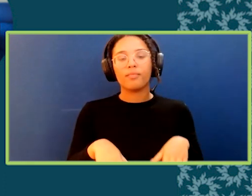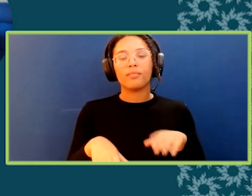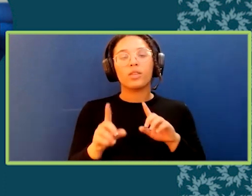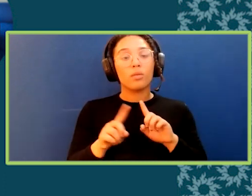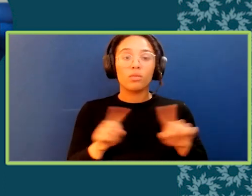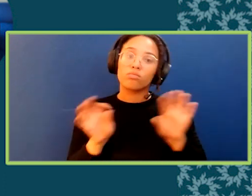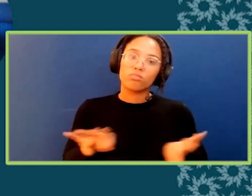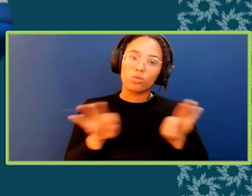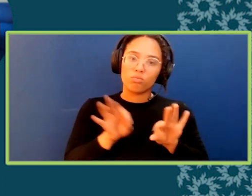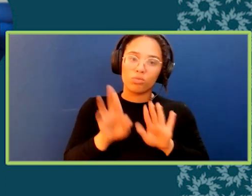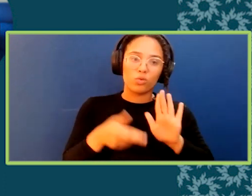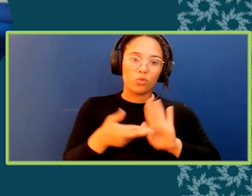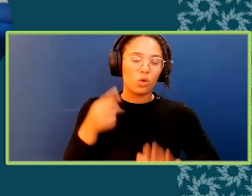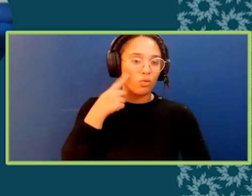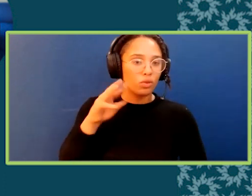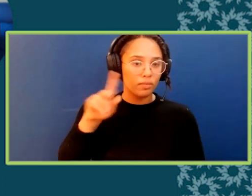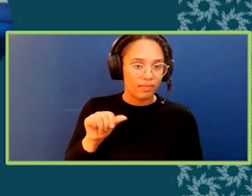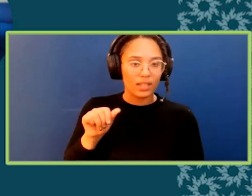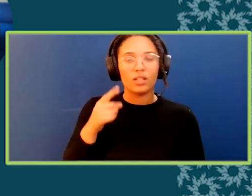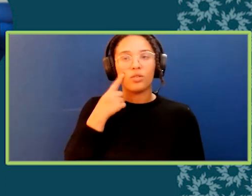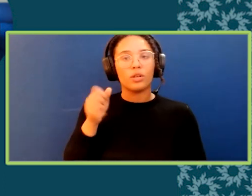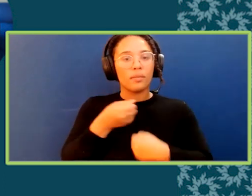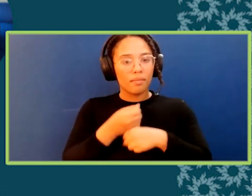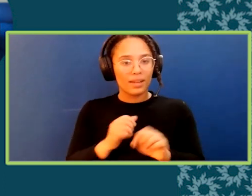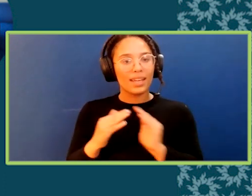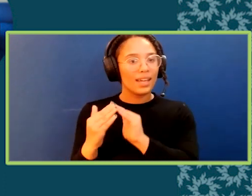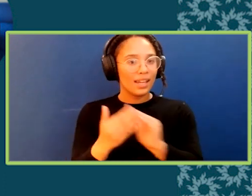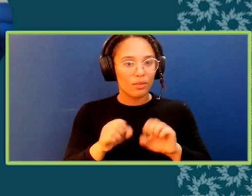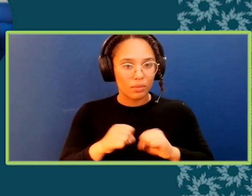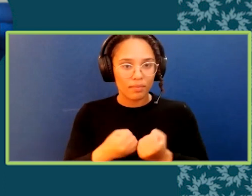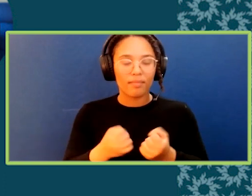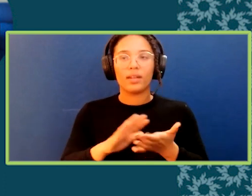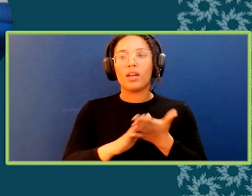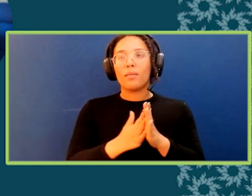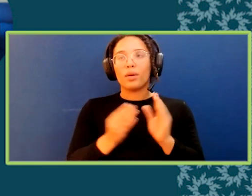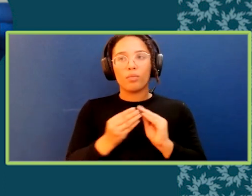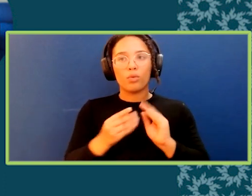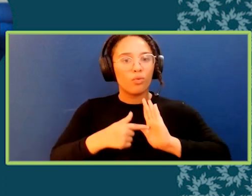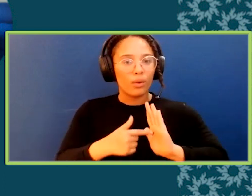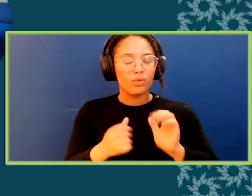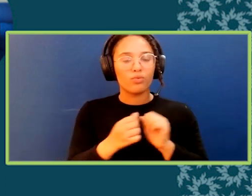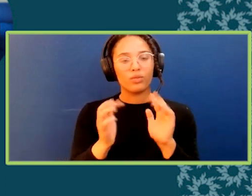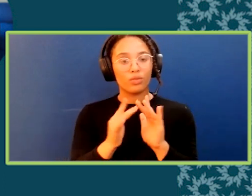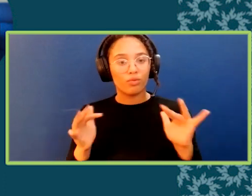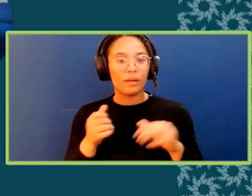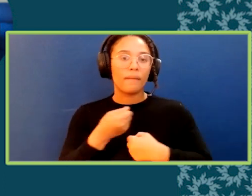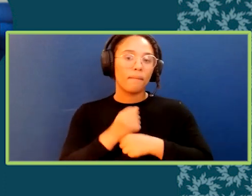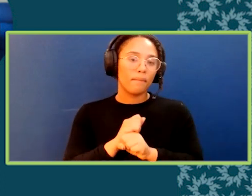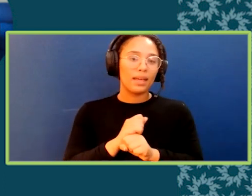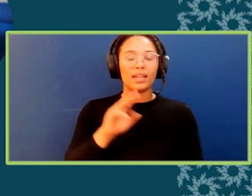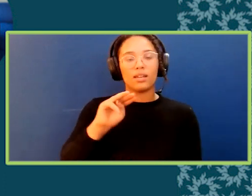an inclusive and equitable society, in being more representative of our diversity, in creating media that's accessible to